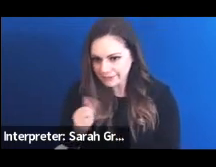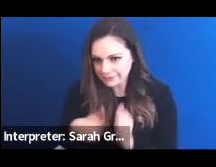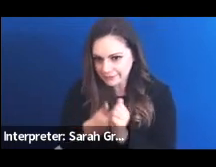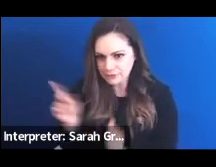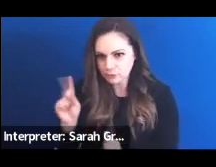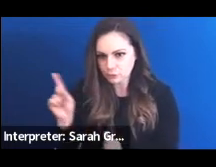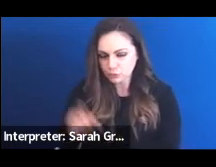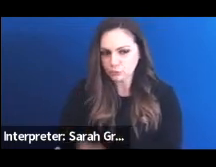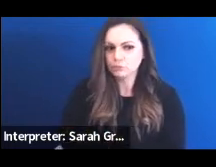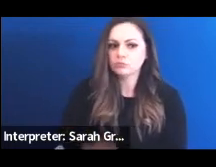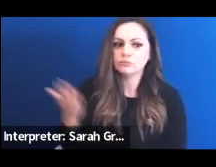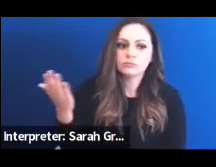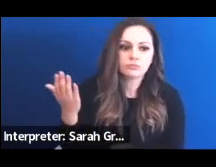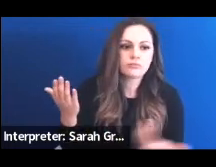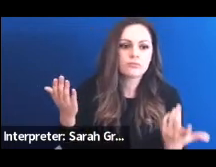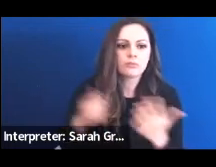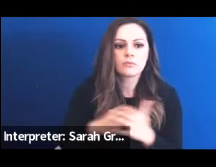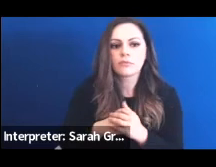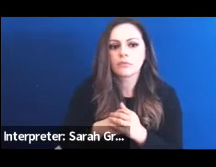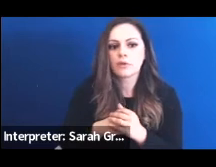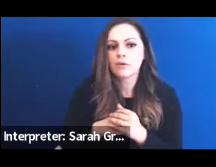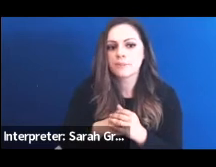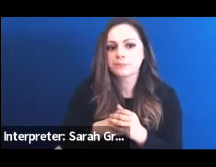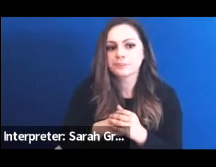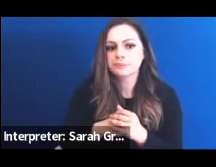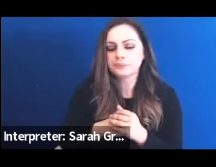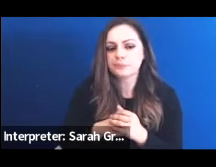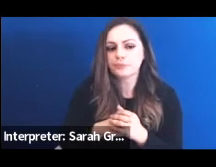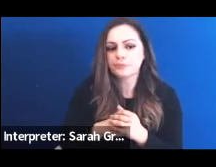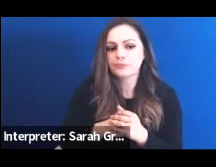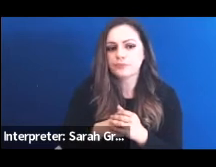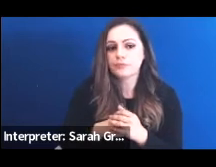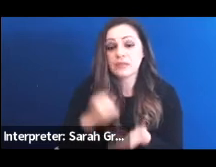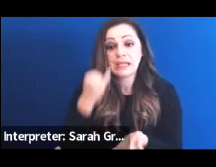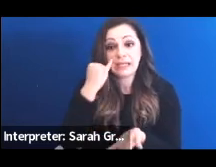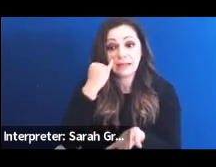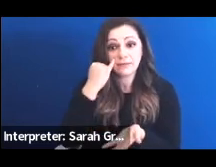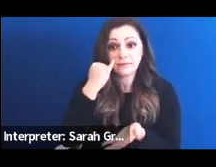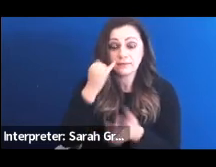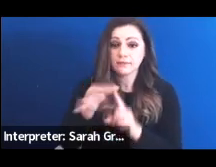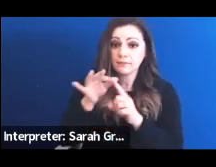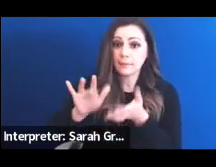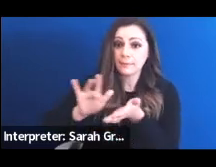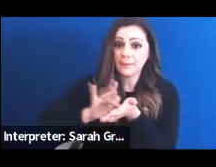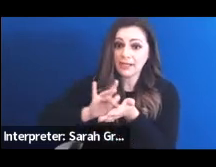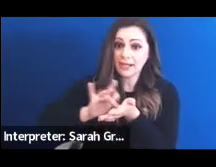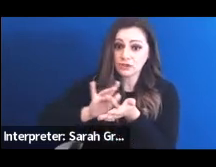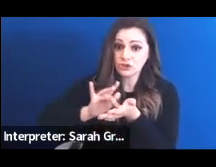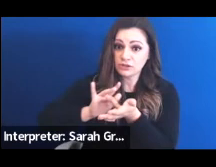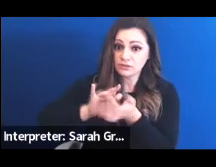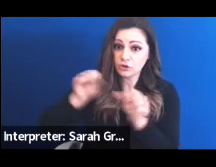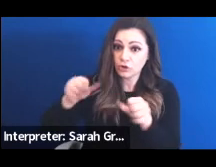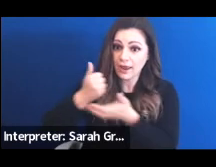if there were medications that were part of the treatment, people would be encouraged to go on those